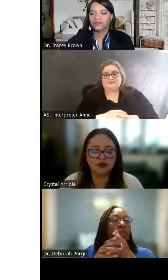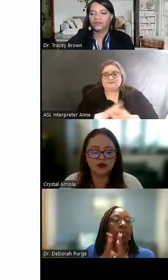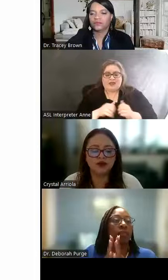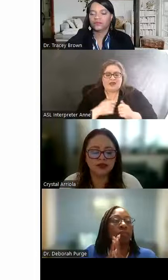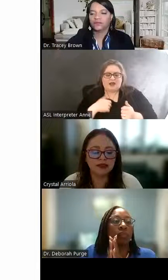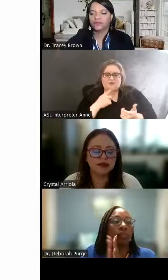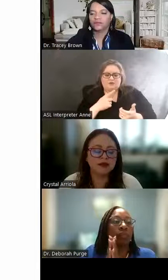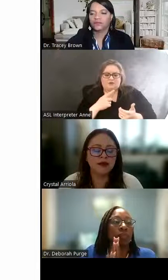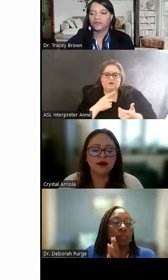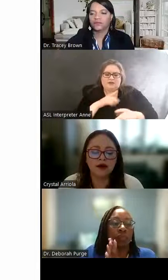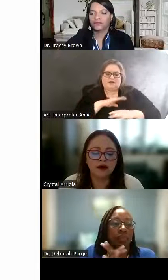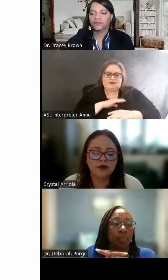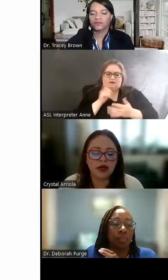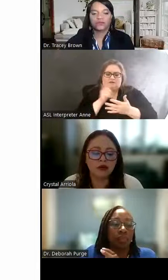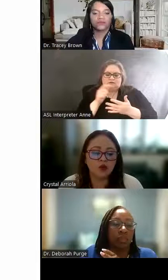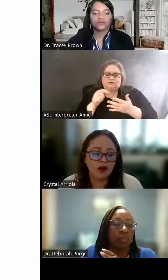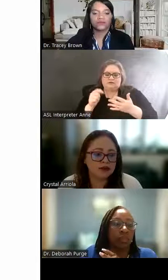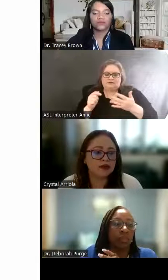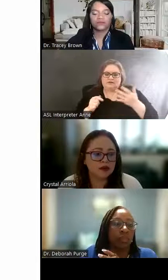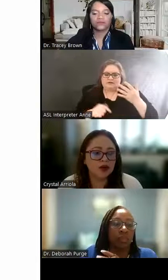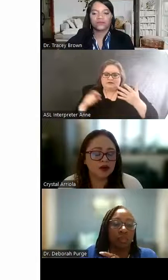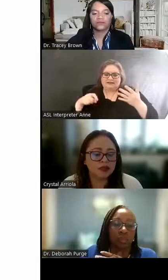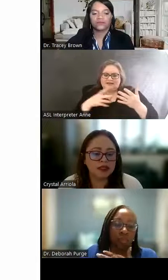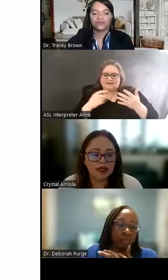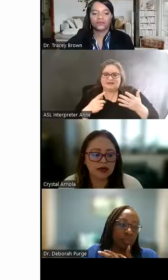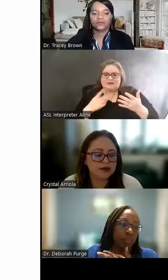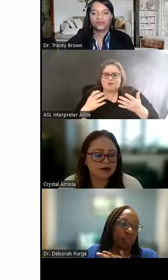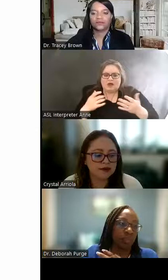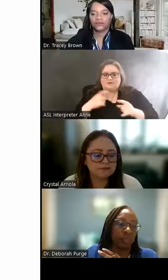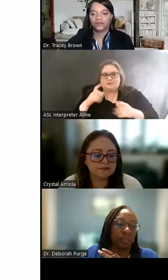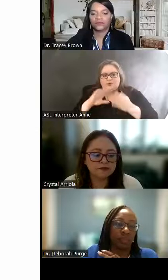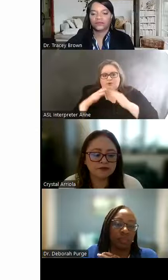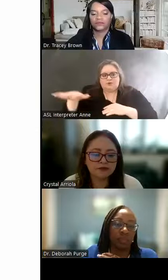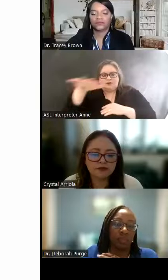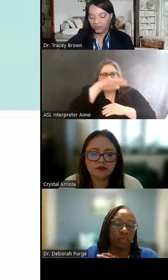attune to those needs and wants that our community has?